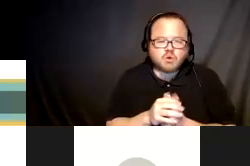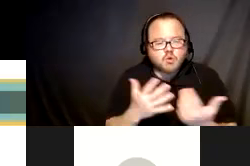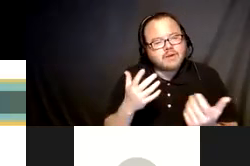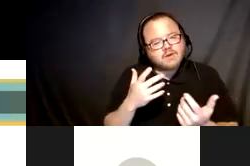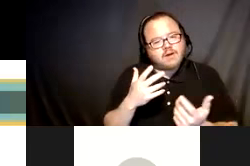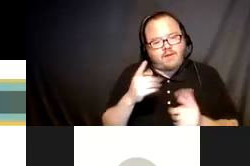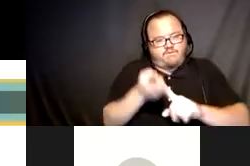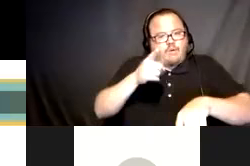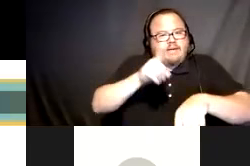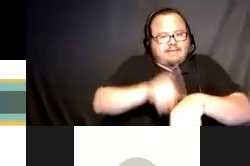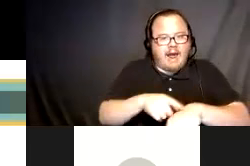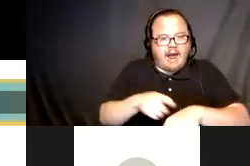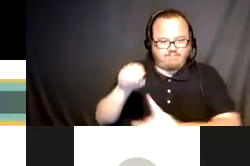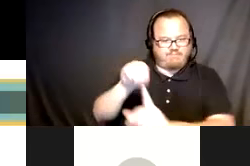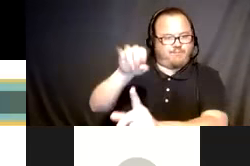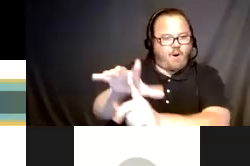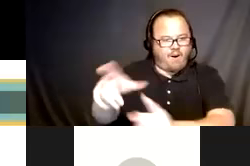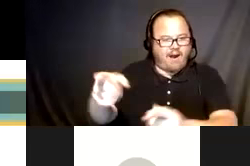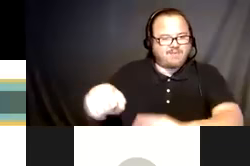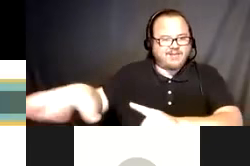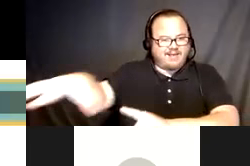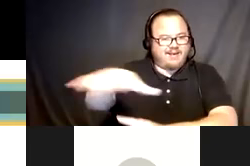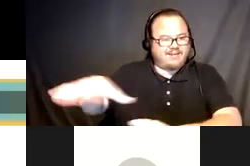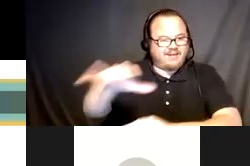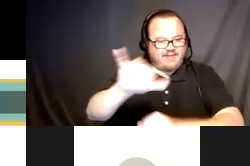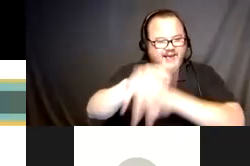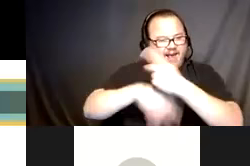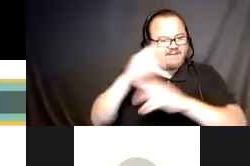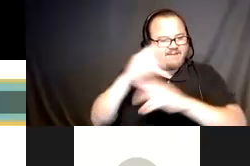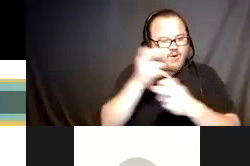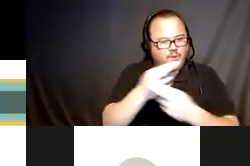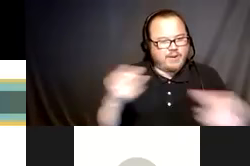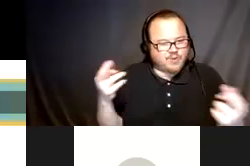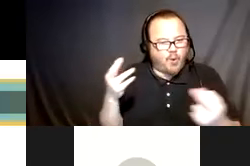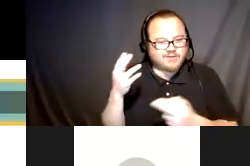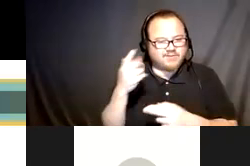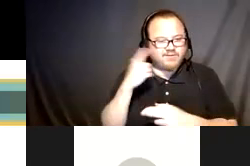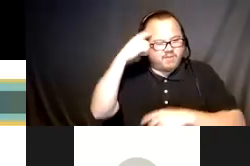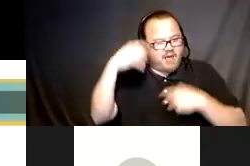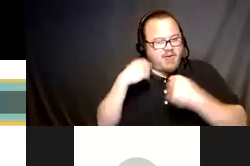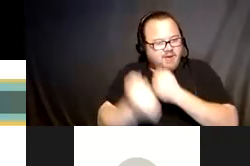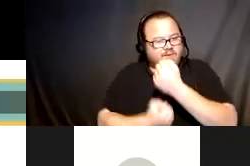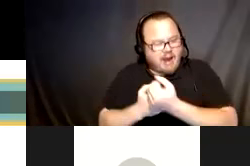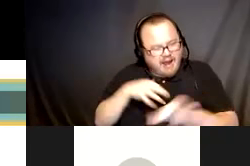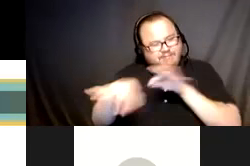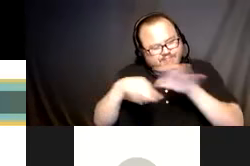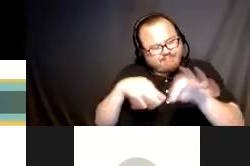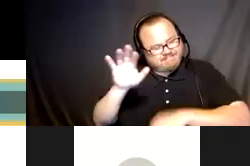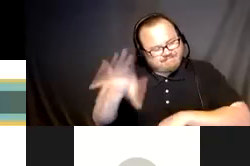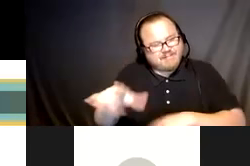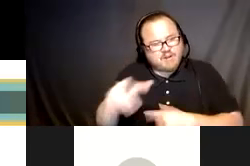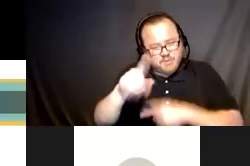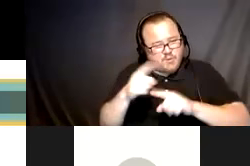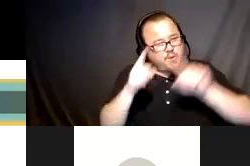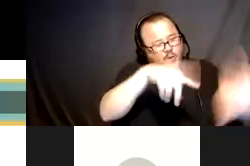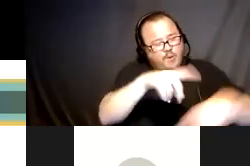kind of really the first time that they've really been exposed to any kind of resources for mental health support. And I always explain it to them that when they go to the doctor,